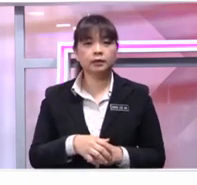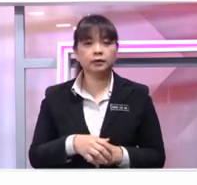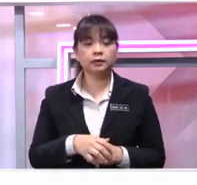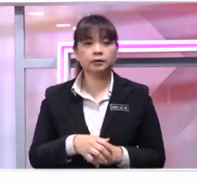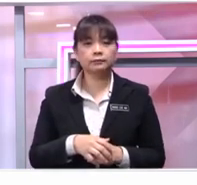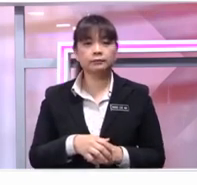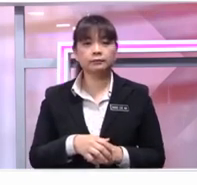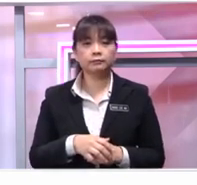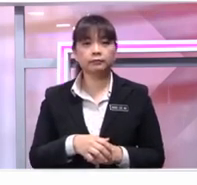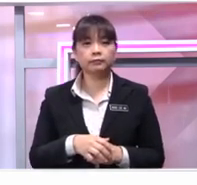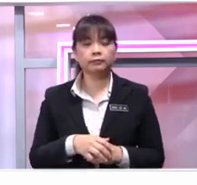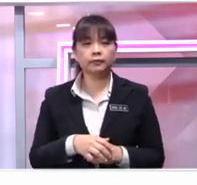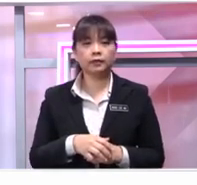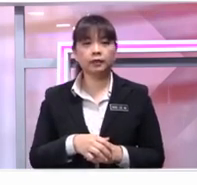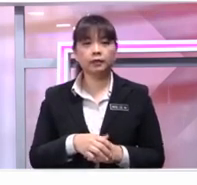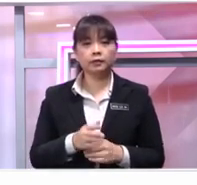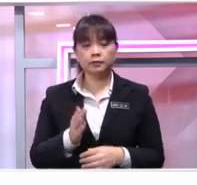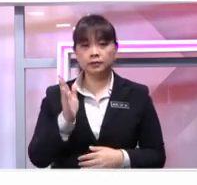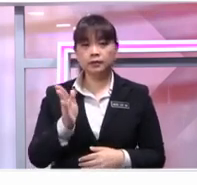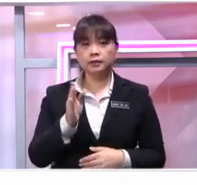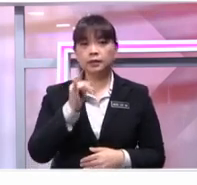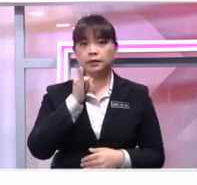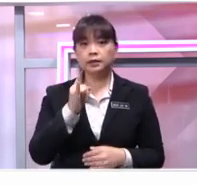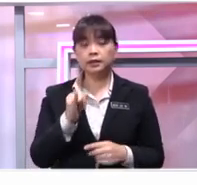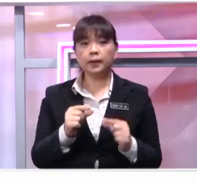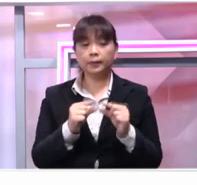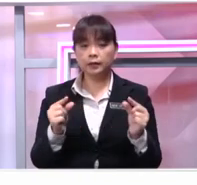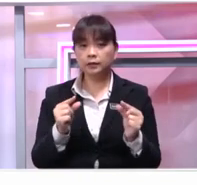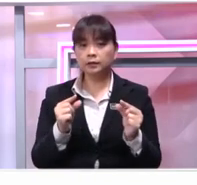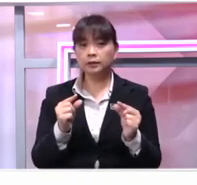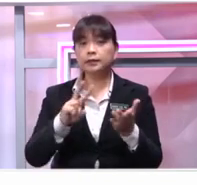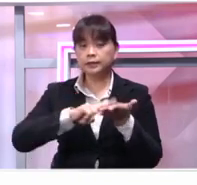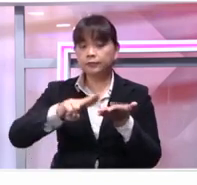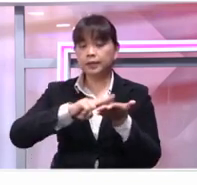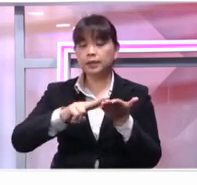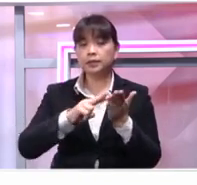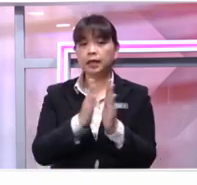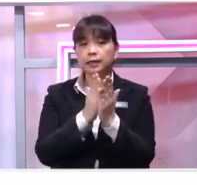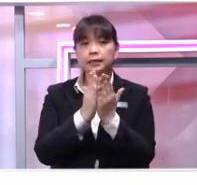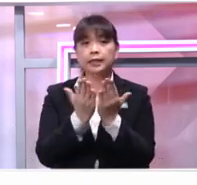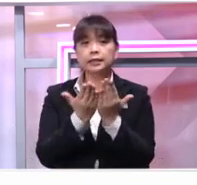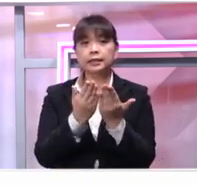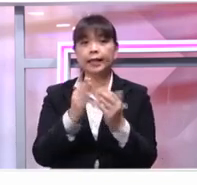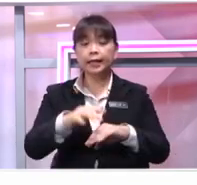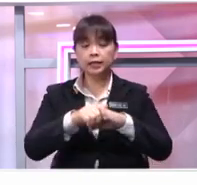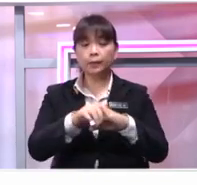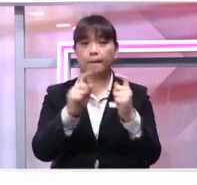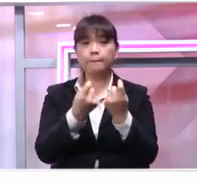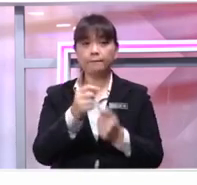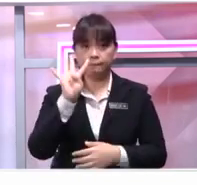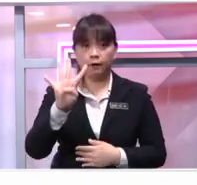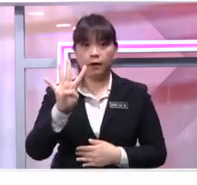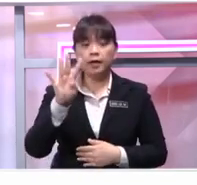networking sites. They are great for keeping in touch with my mates and finding old friends too. Mm-hmm. The other